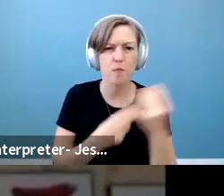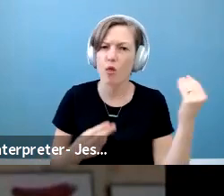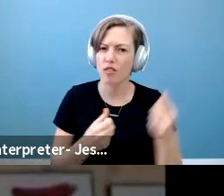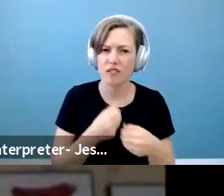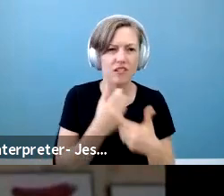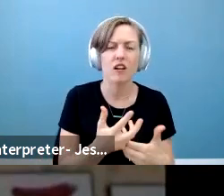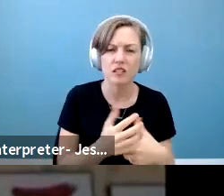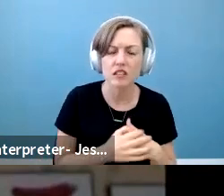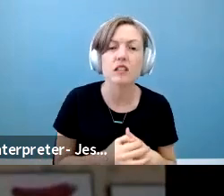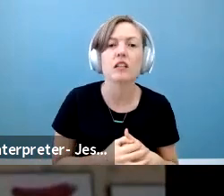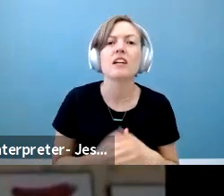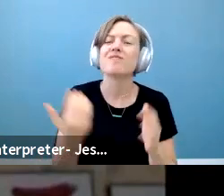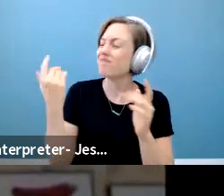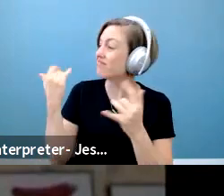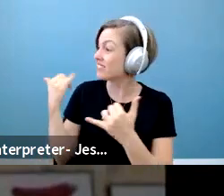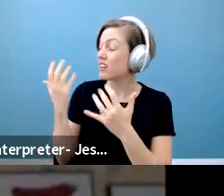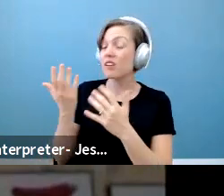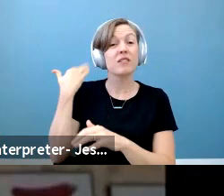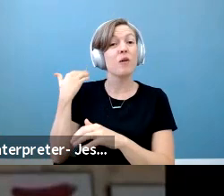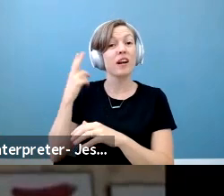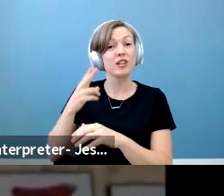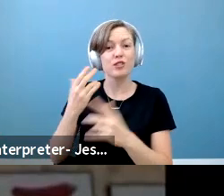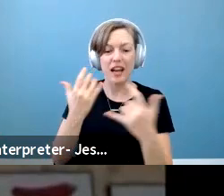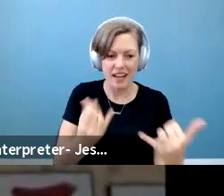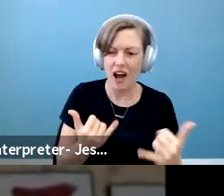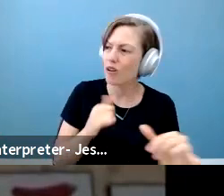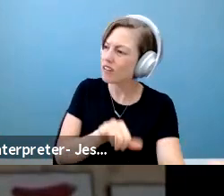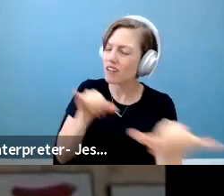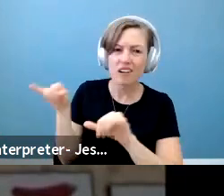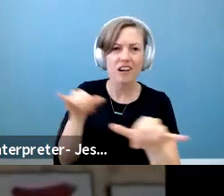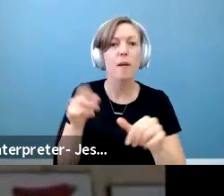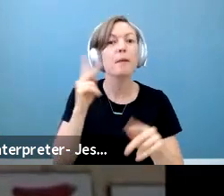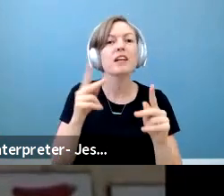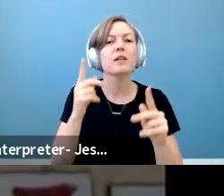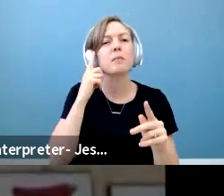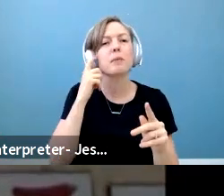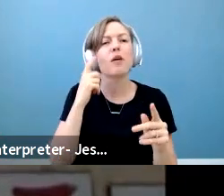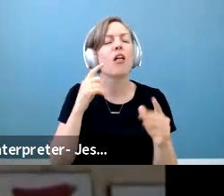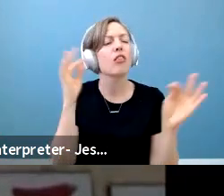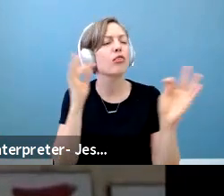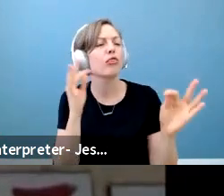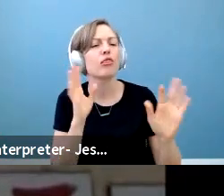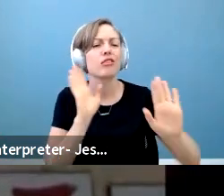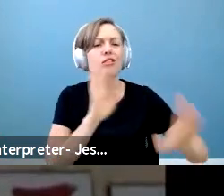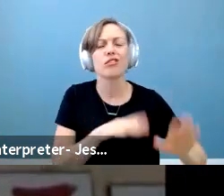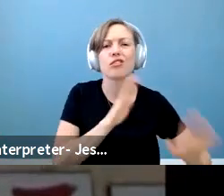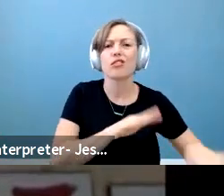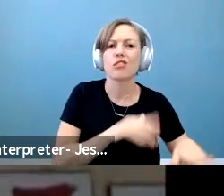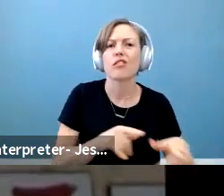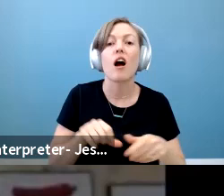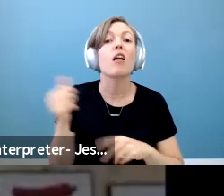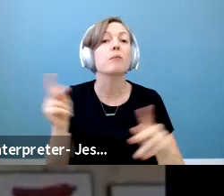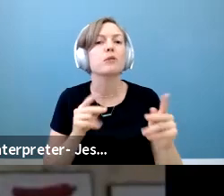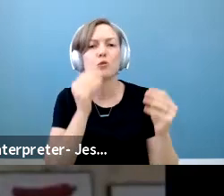all around us because some have fallen asleep and have forgotten our history and others simply don't care. We